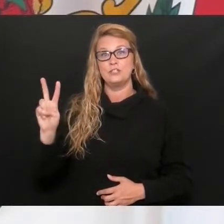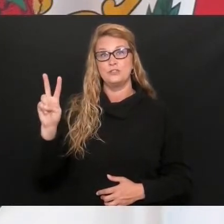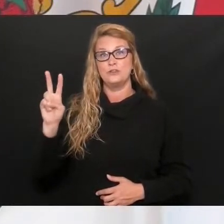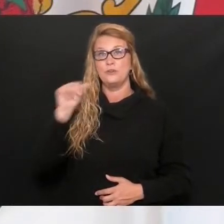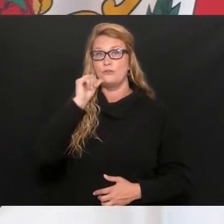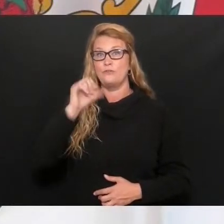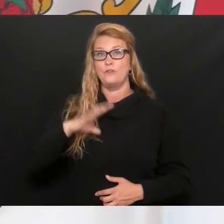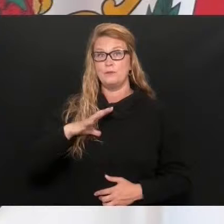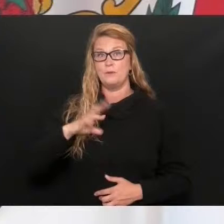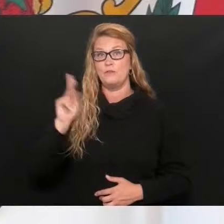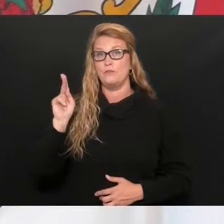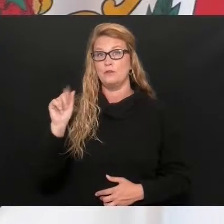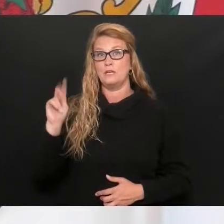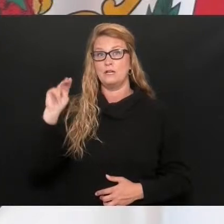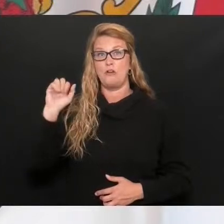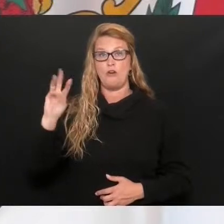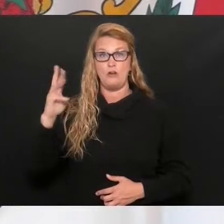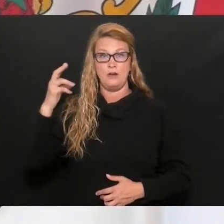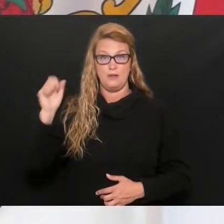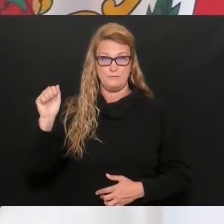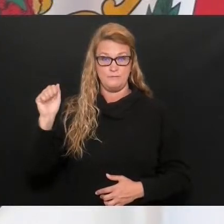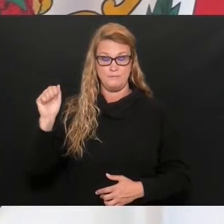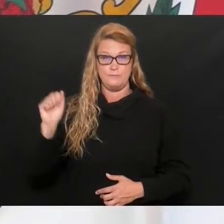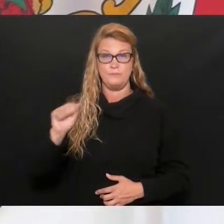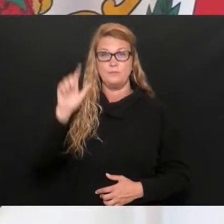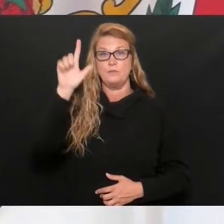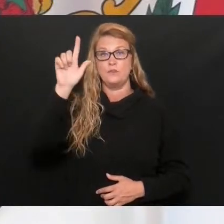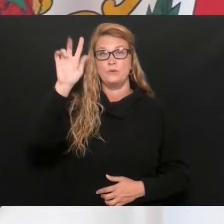72-year-old female from Kanawha County. Our